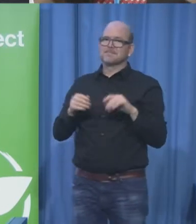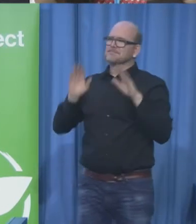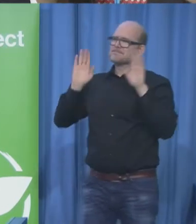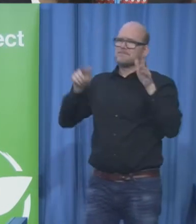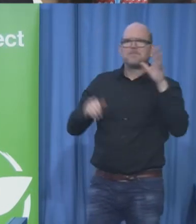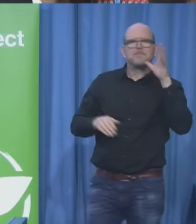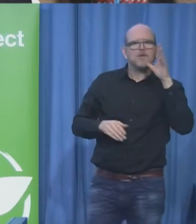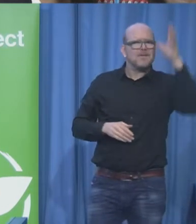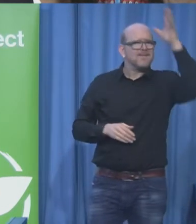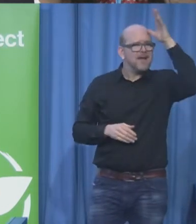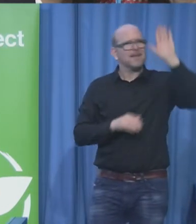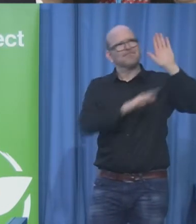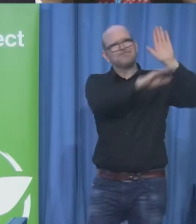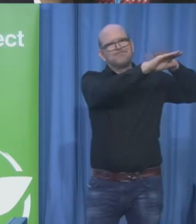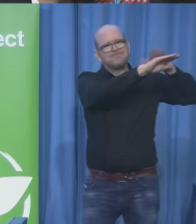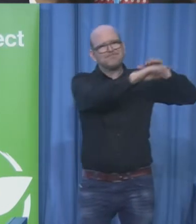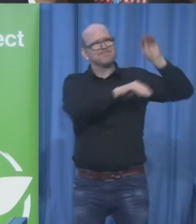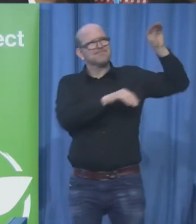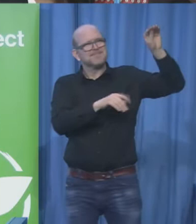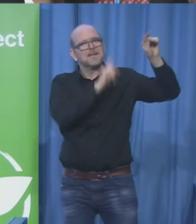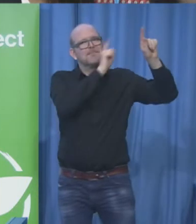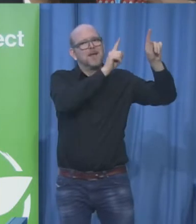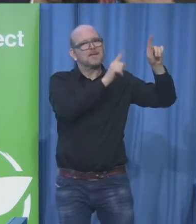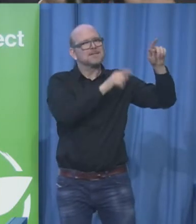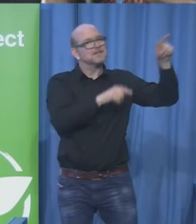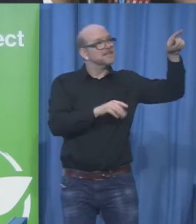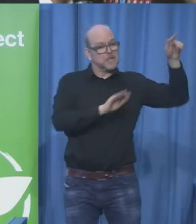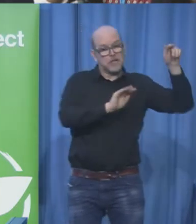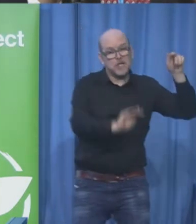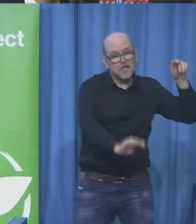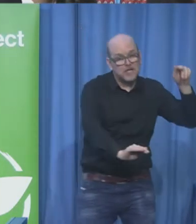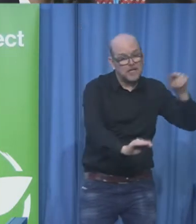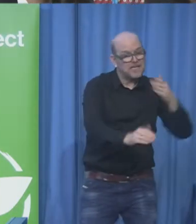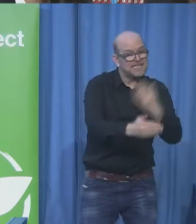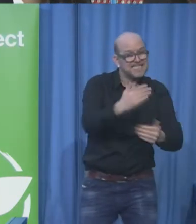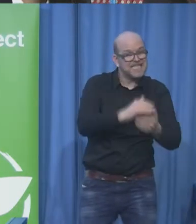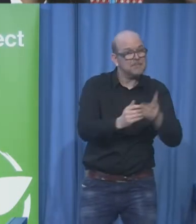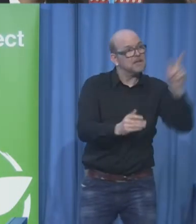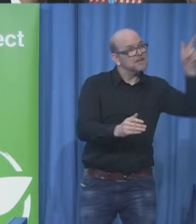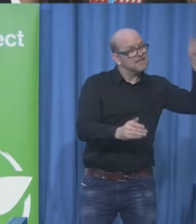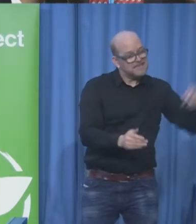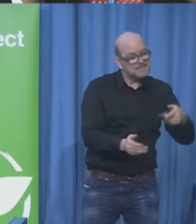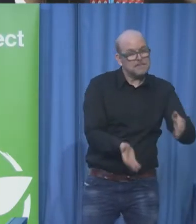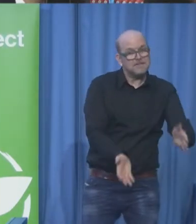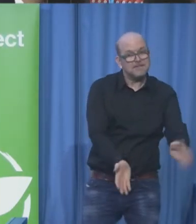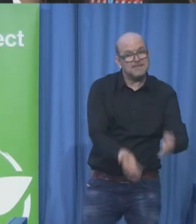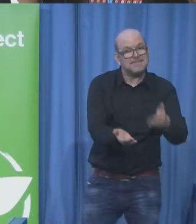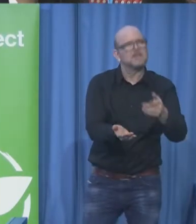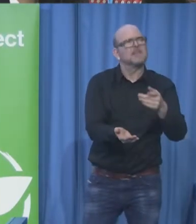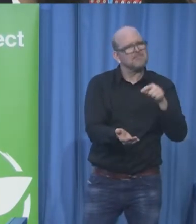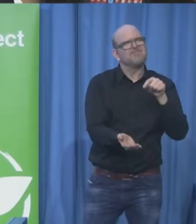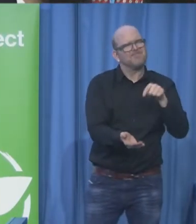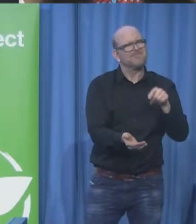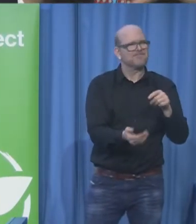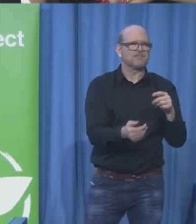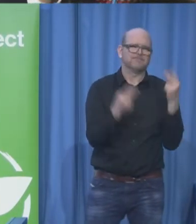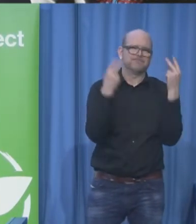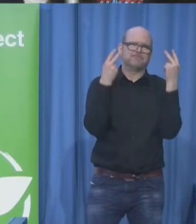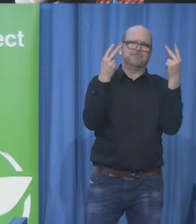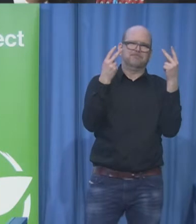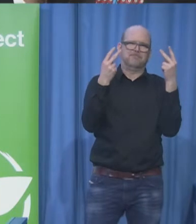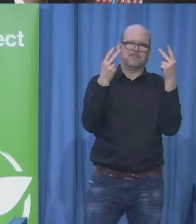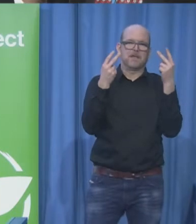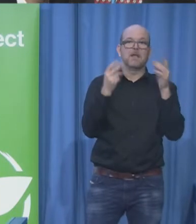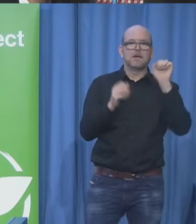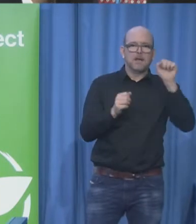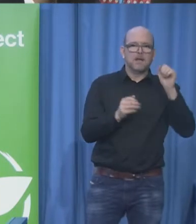of life. There are always going to be risks. There are always going to be dangers. But at the end of the day, the world is a